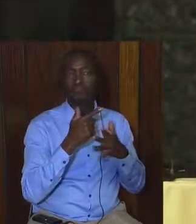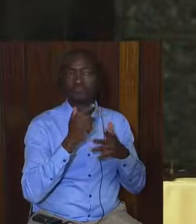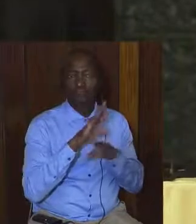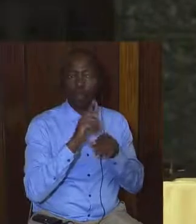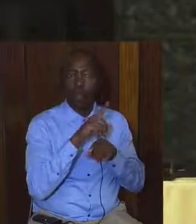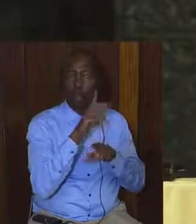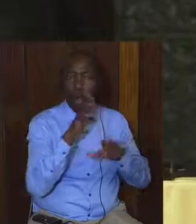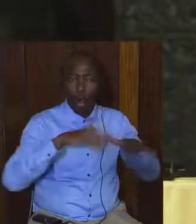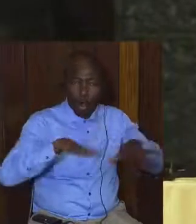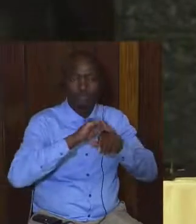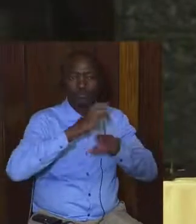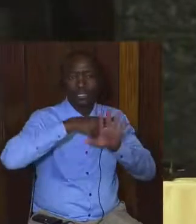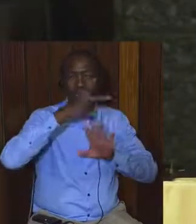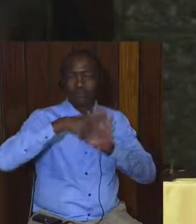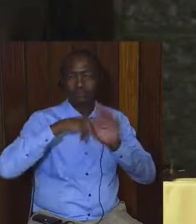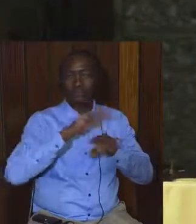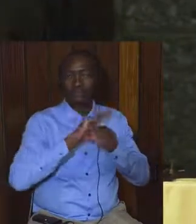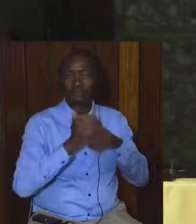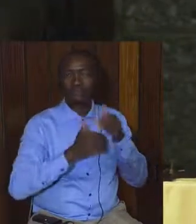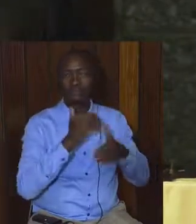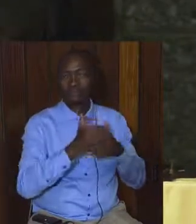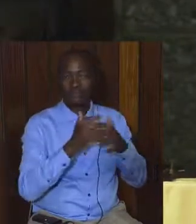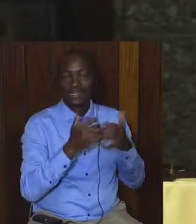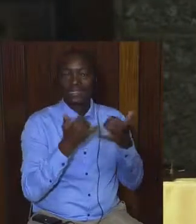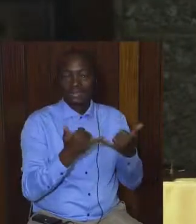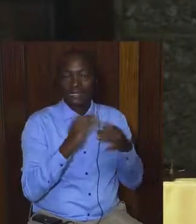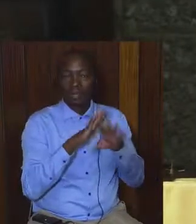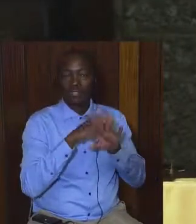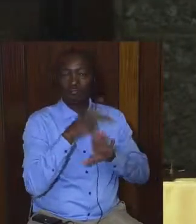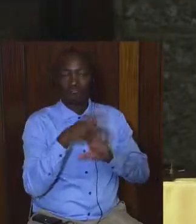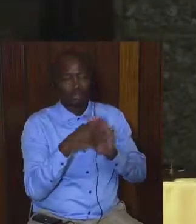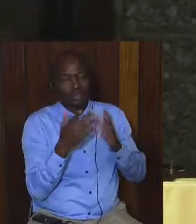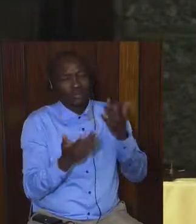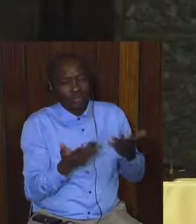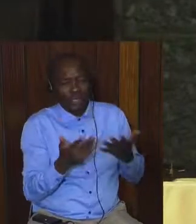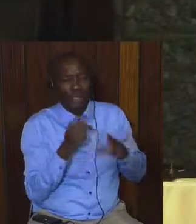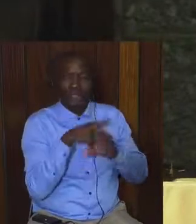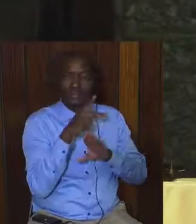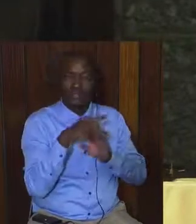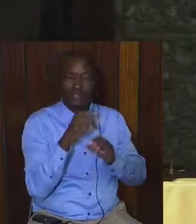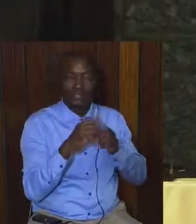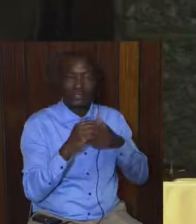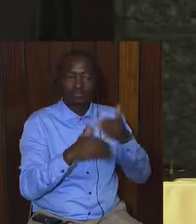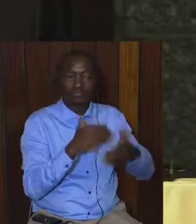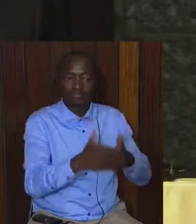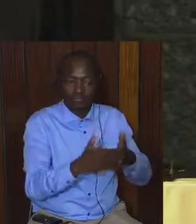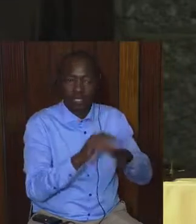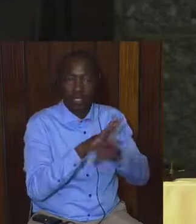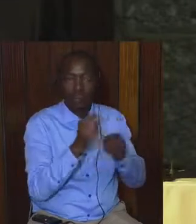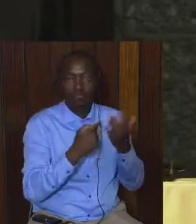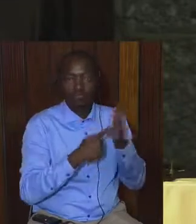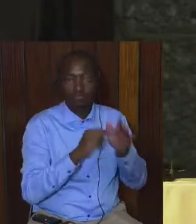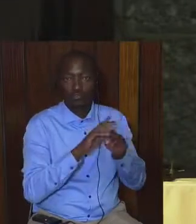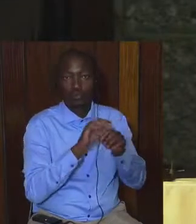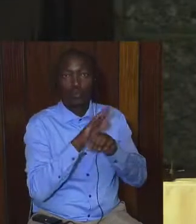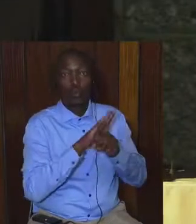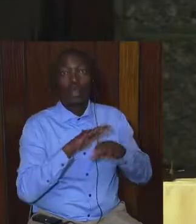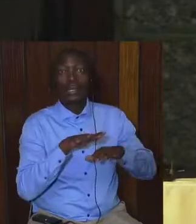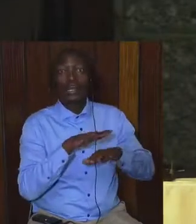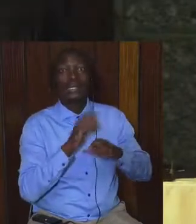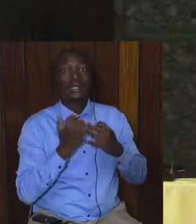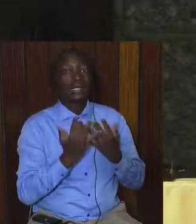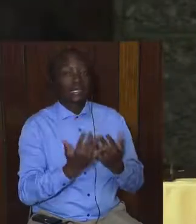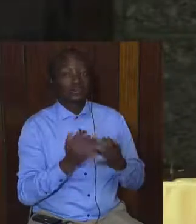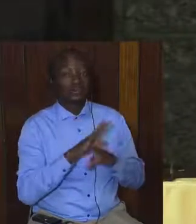the projects that we are running, the current status of the project, whether the project is on track, which will show green, whether the project is